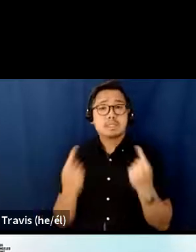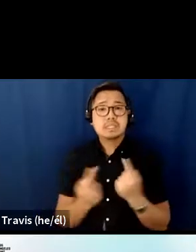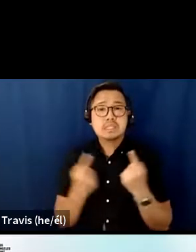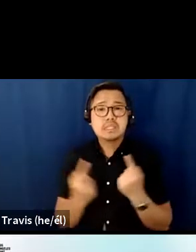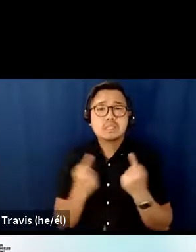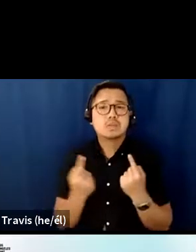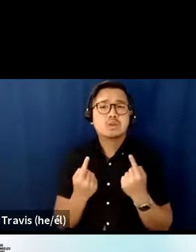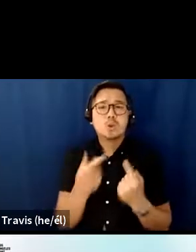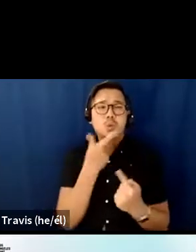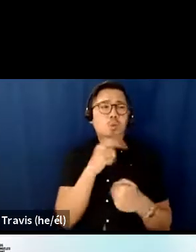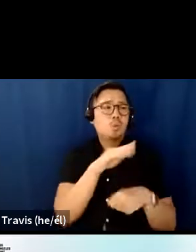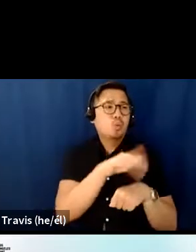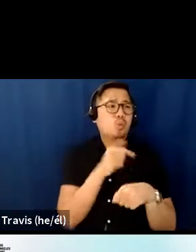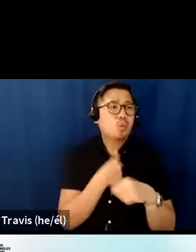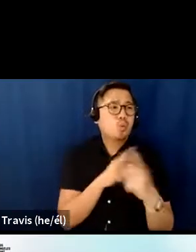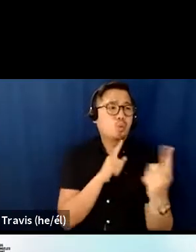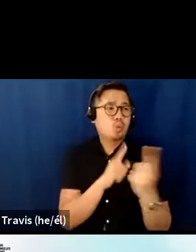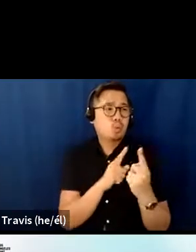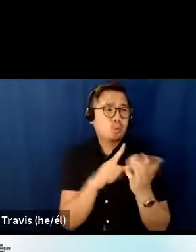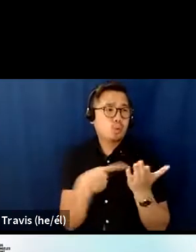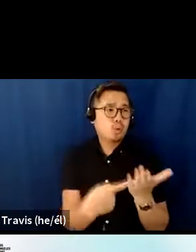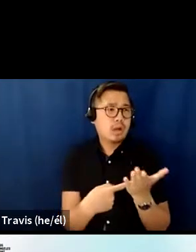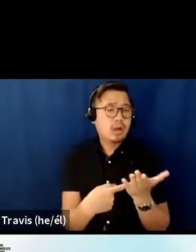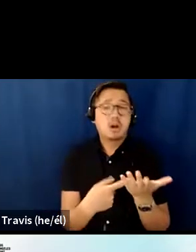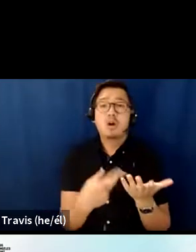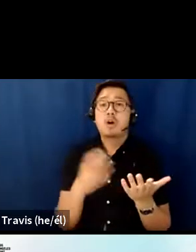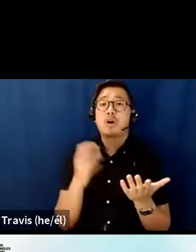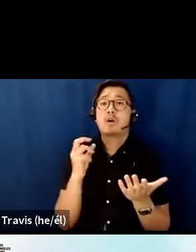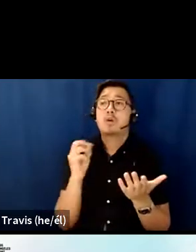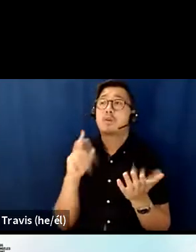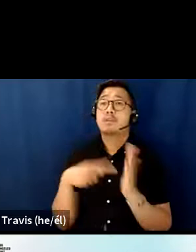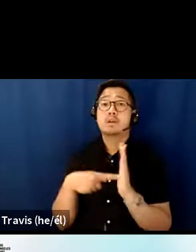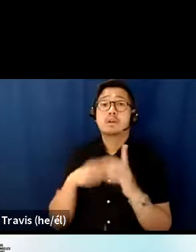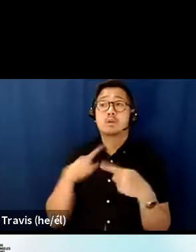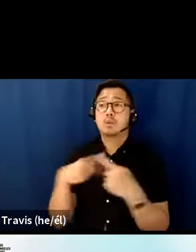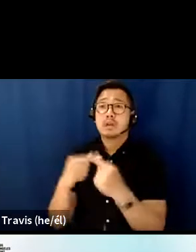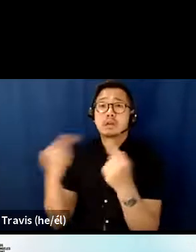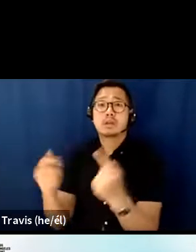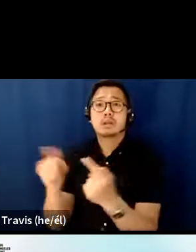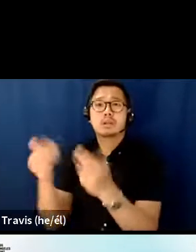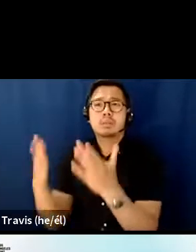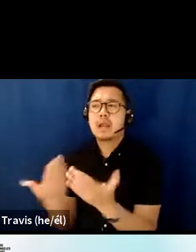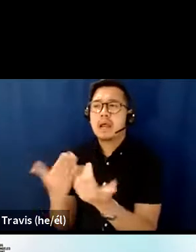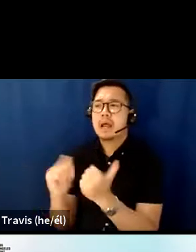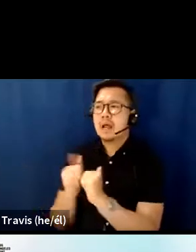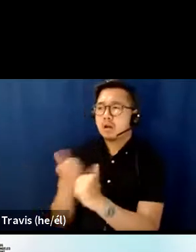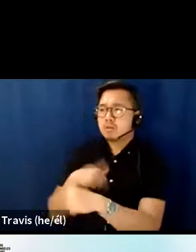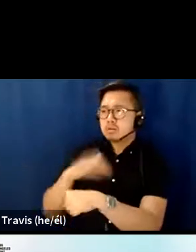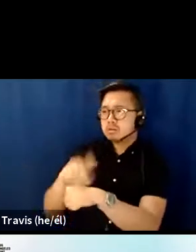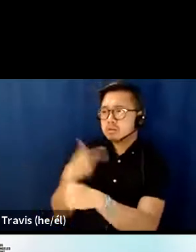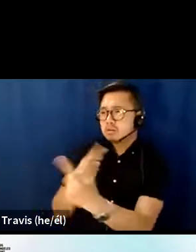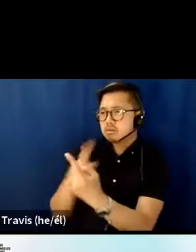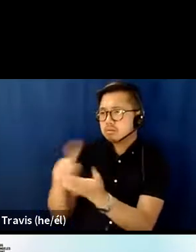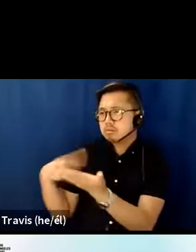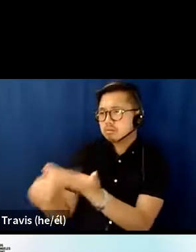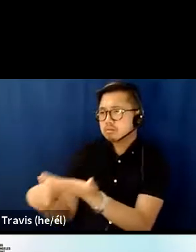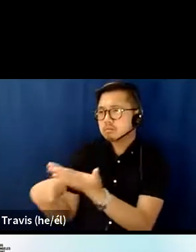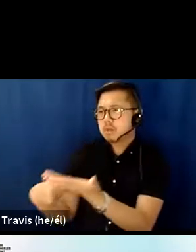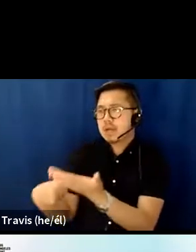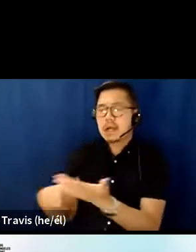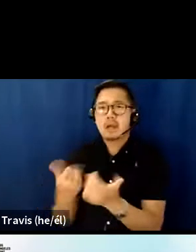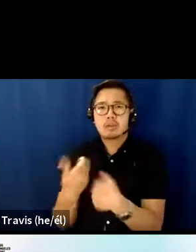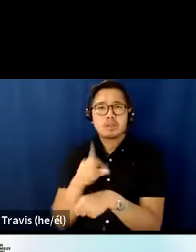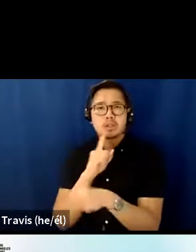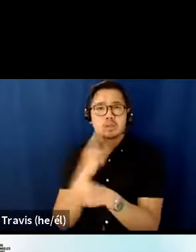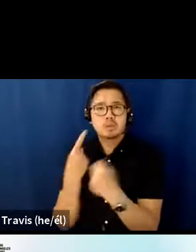I've committed harm, and who is going to like facilitate accountability in life, who has resources to offer